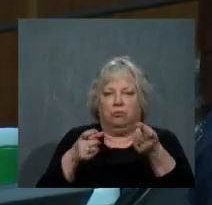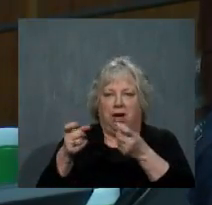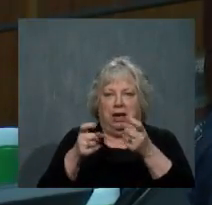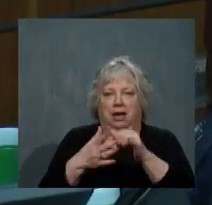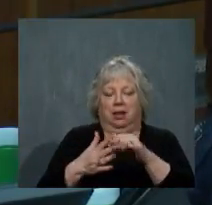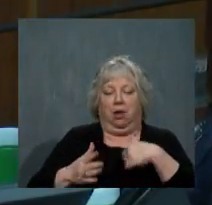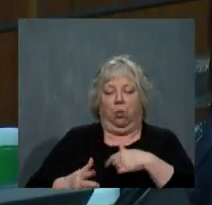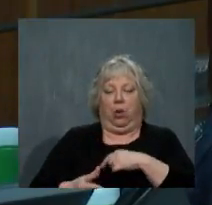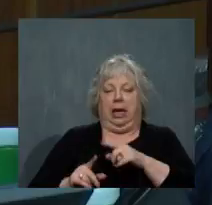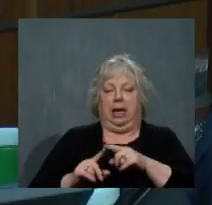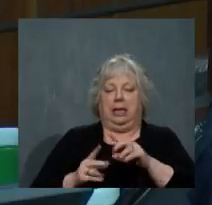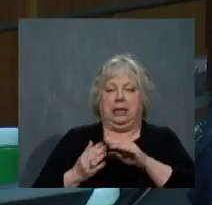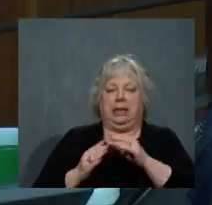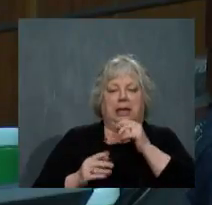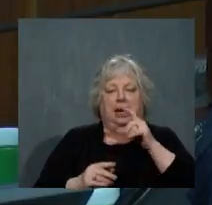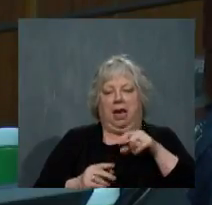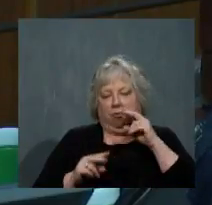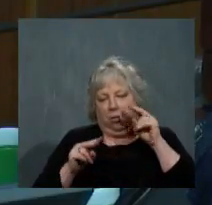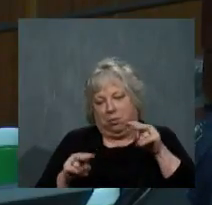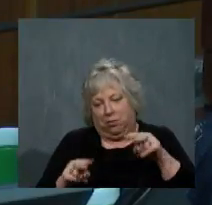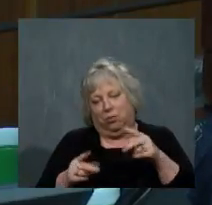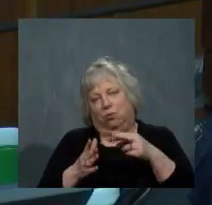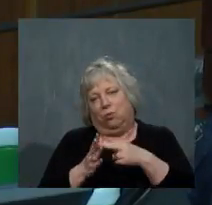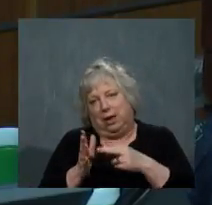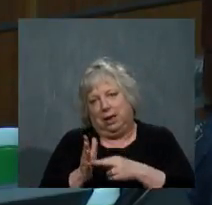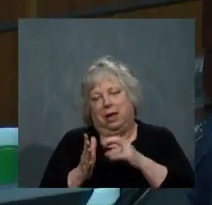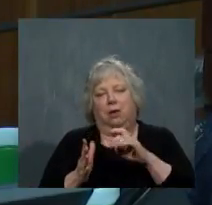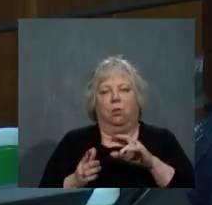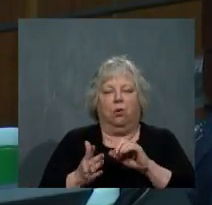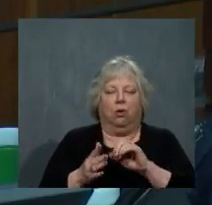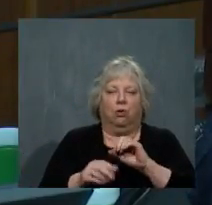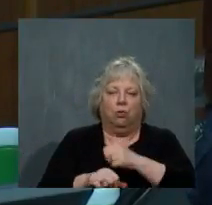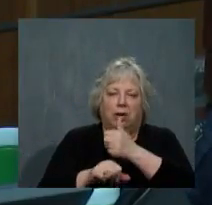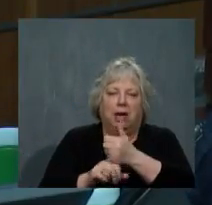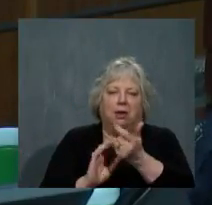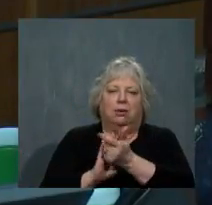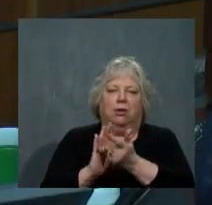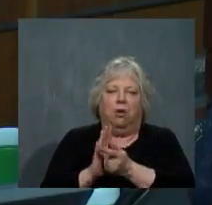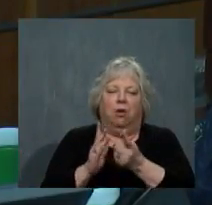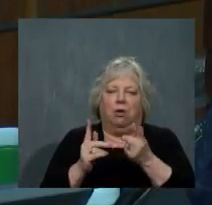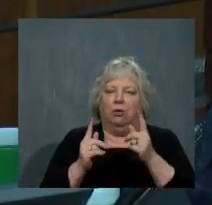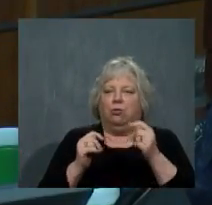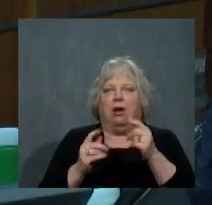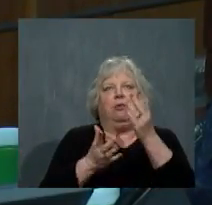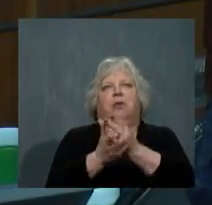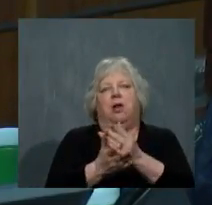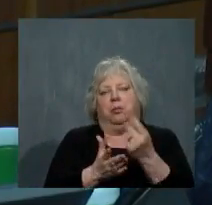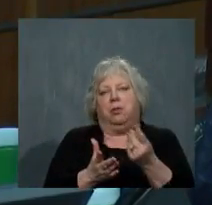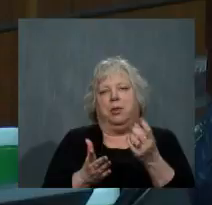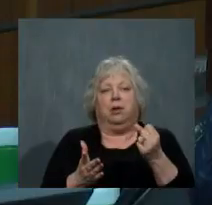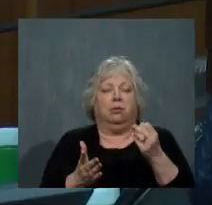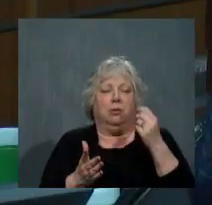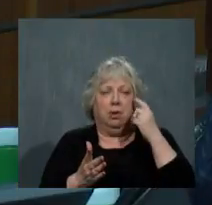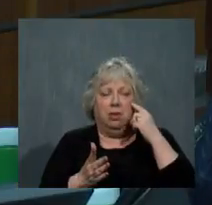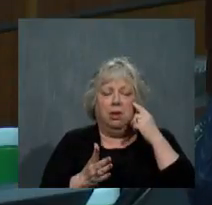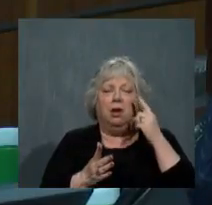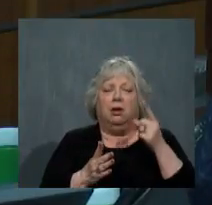have to regulate or create an ordinance to try to stop something. So I think you guys have